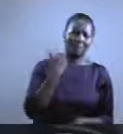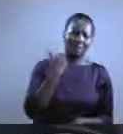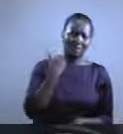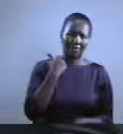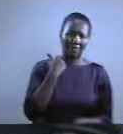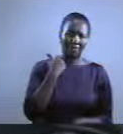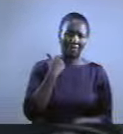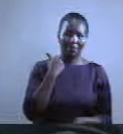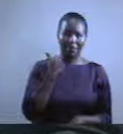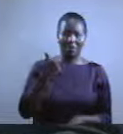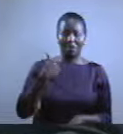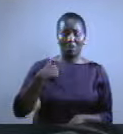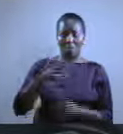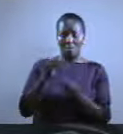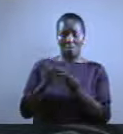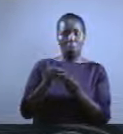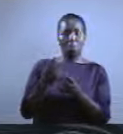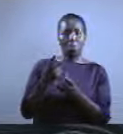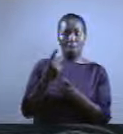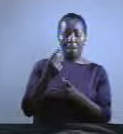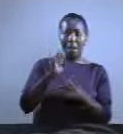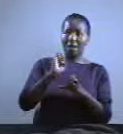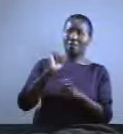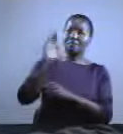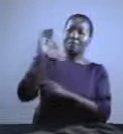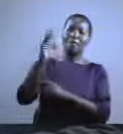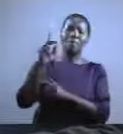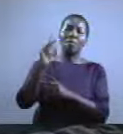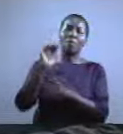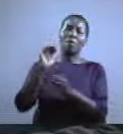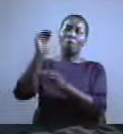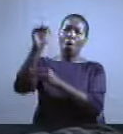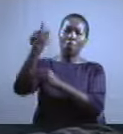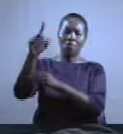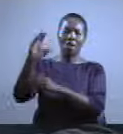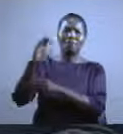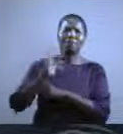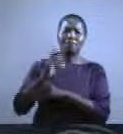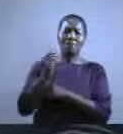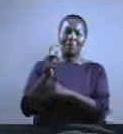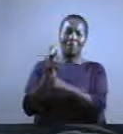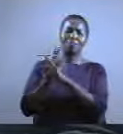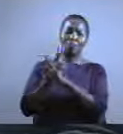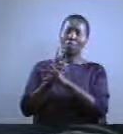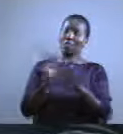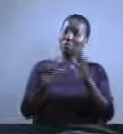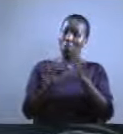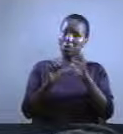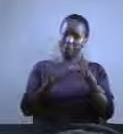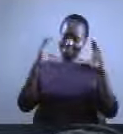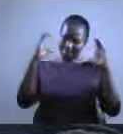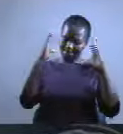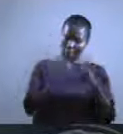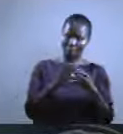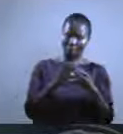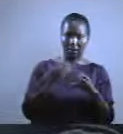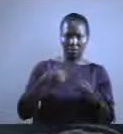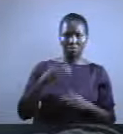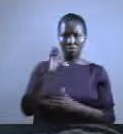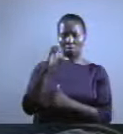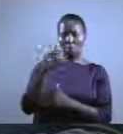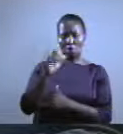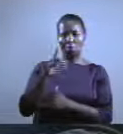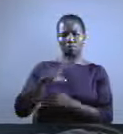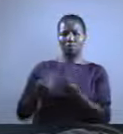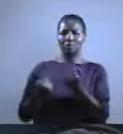third of our debt is held by foreigners. So it is important to remain focused. COPE will support the